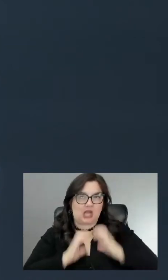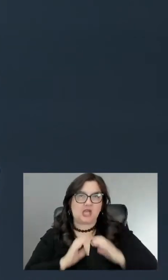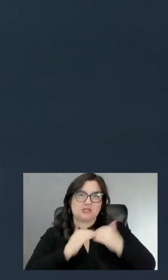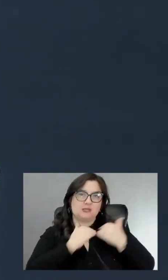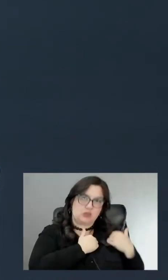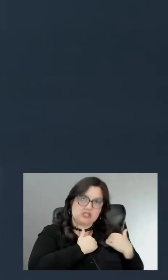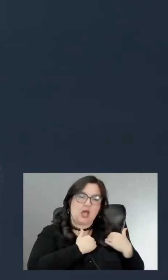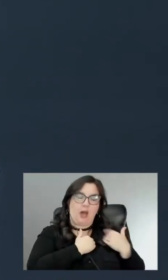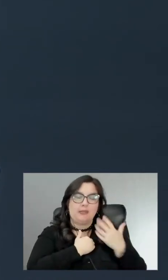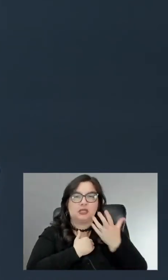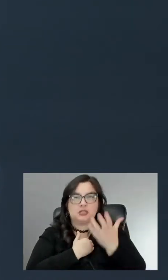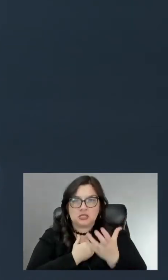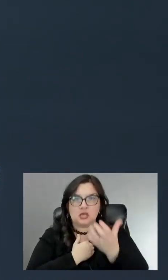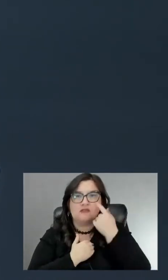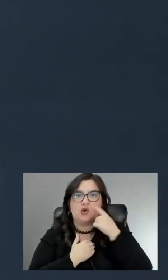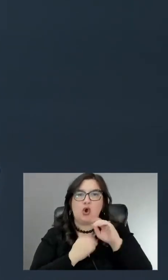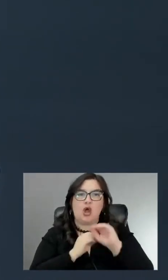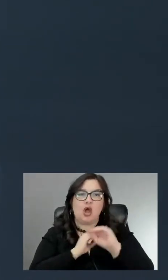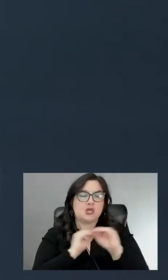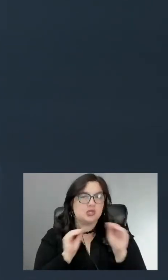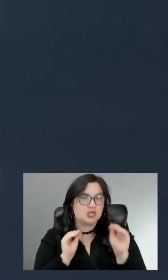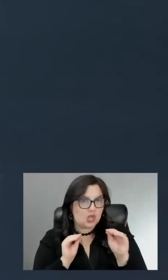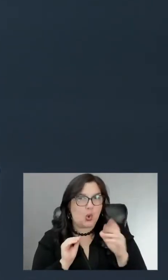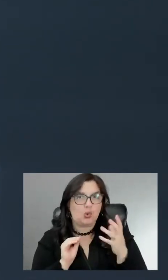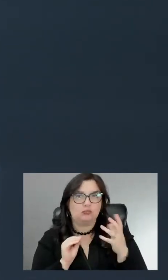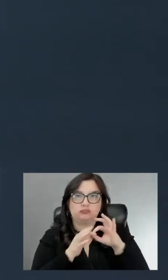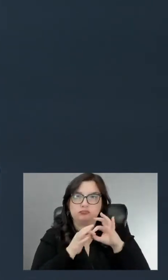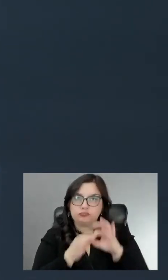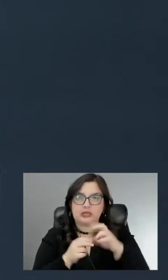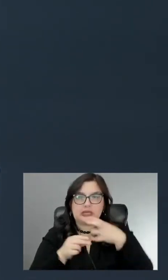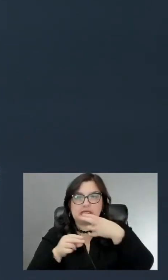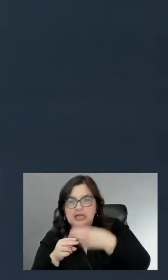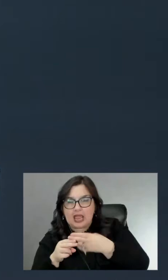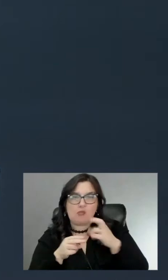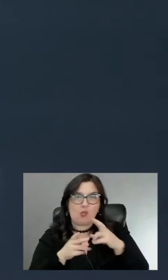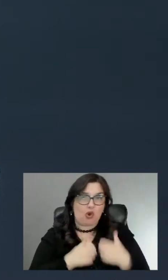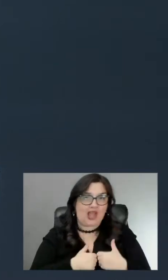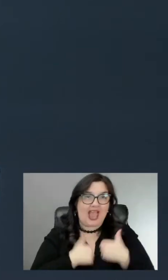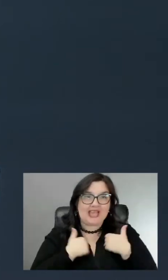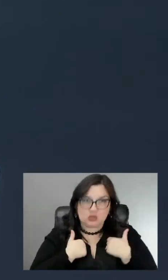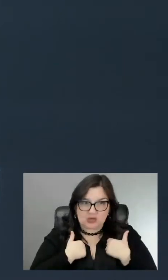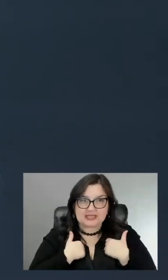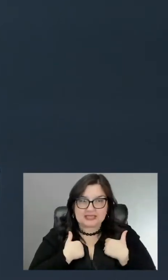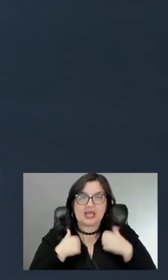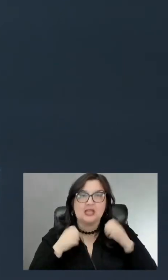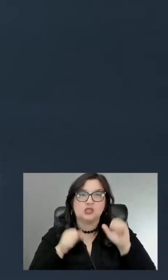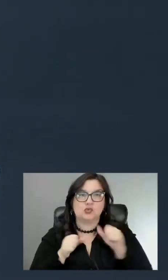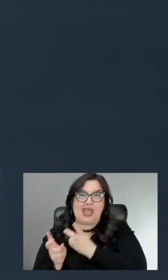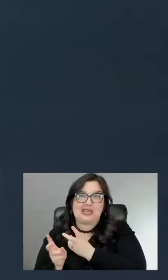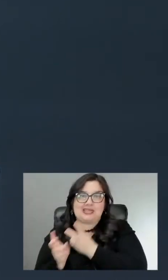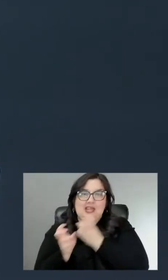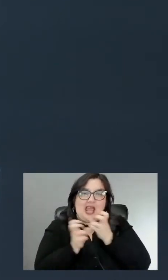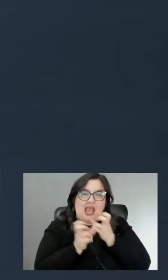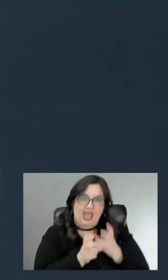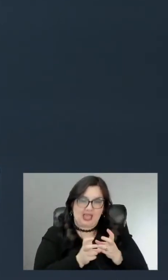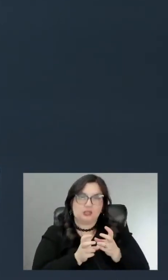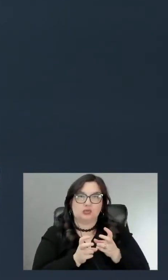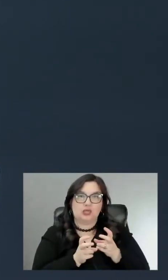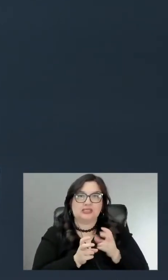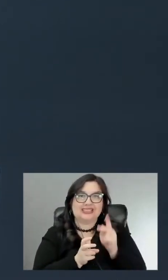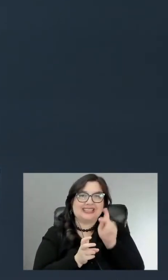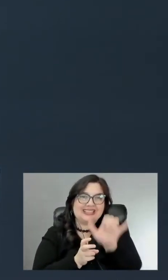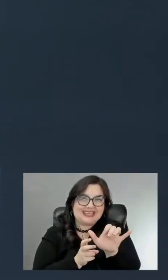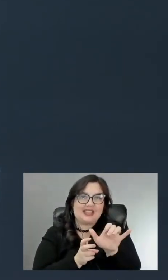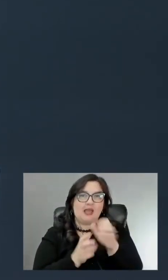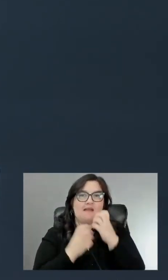no explicit key associated with a name or an address, you can get that extracted as a key value pair because we understand that.